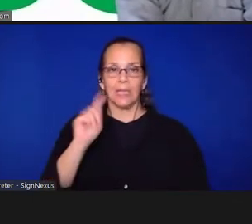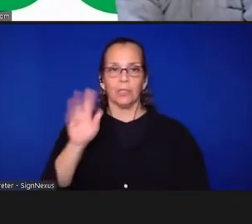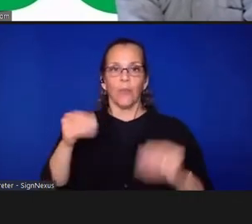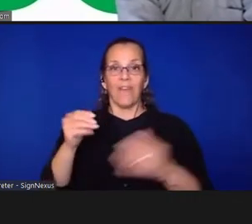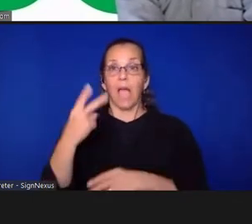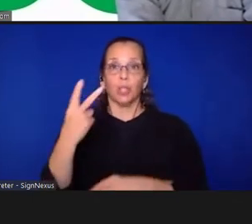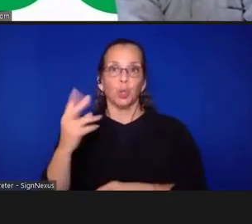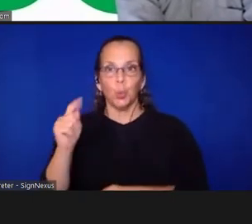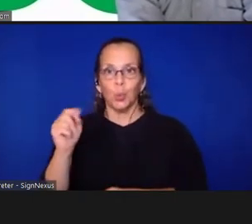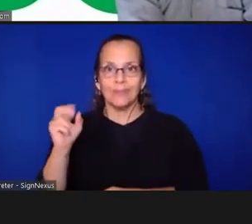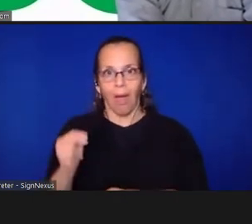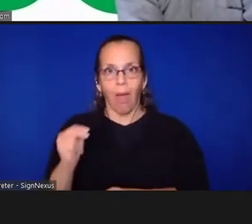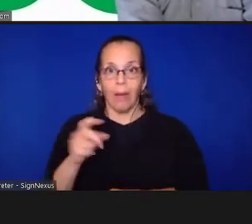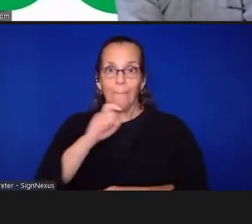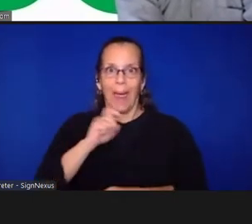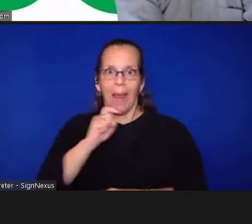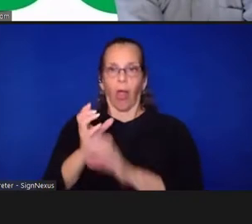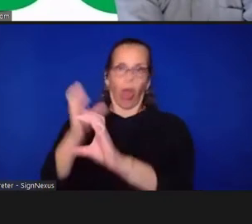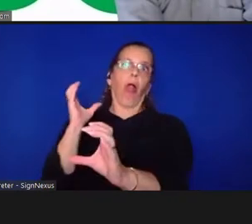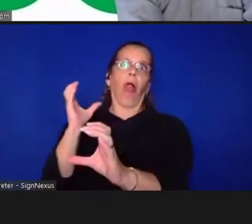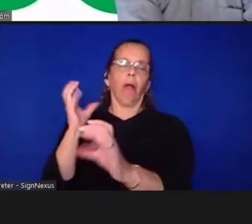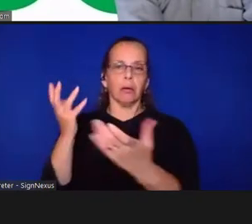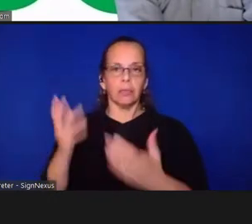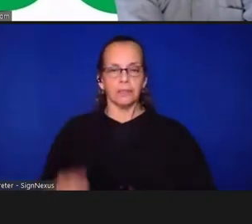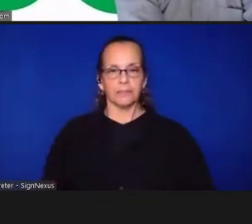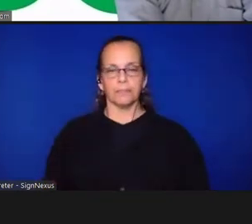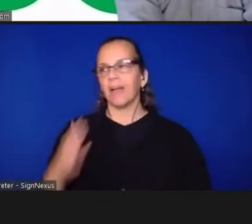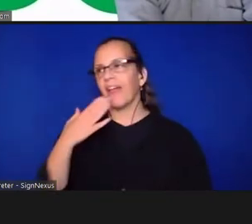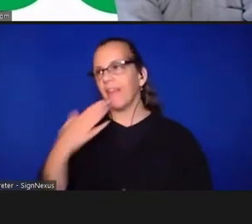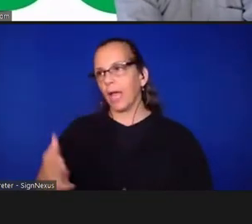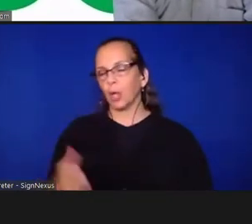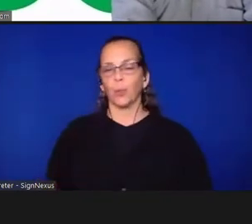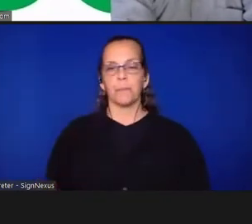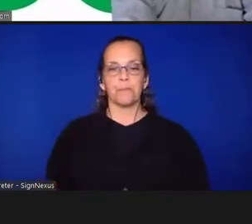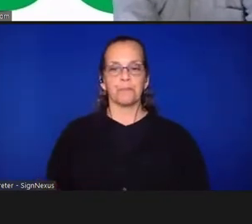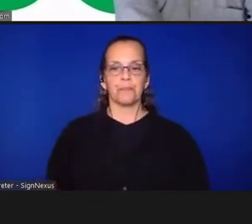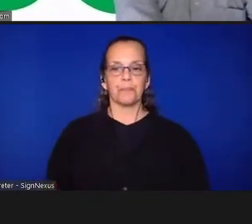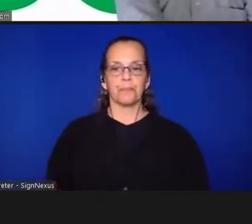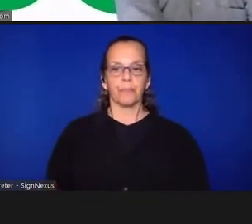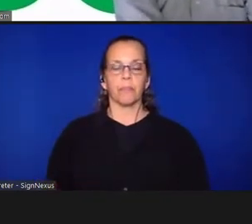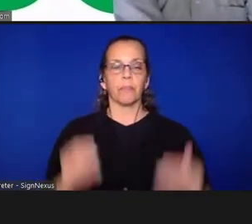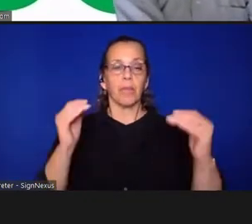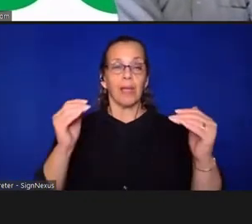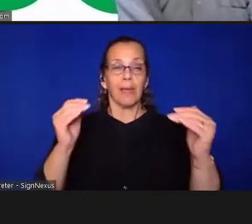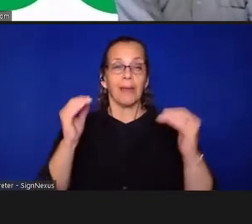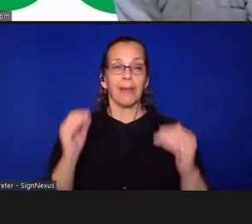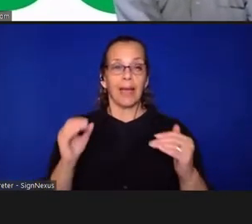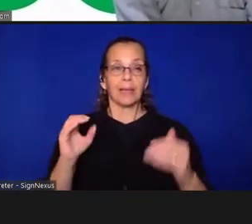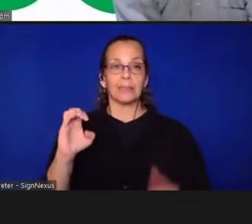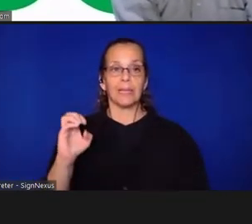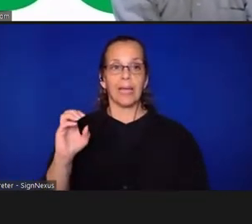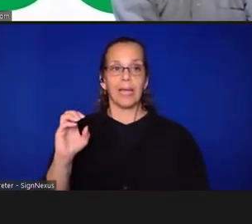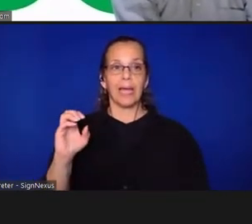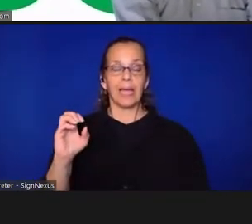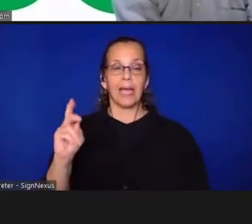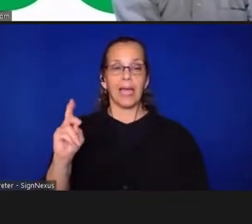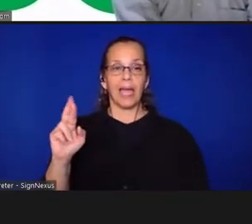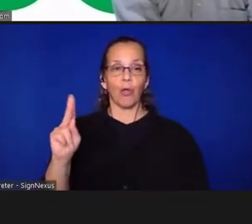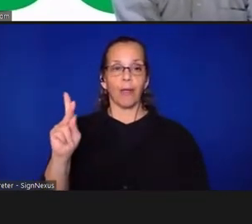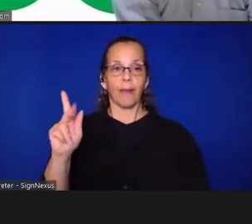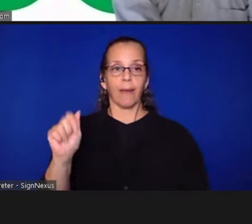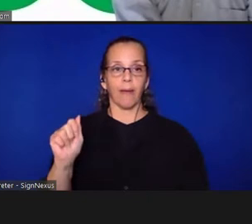you thank you our next speaker is Erica Flores followed by 30d